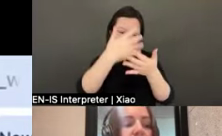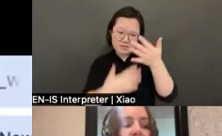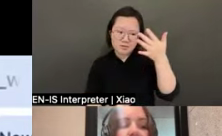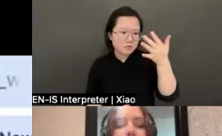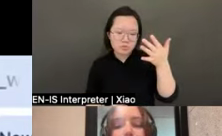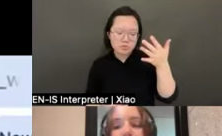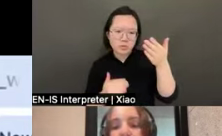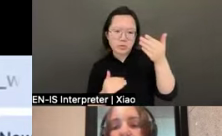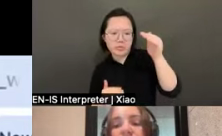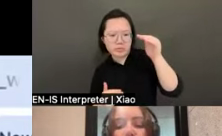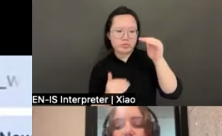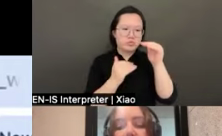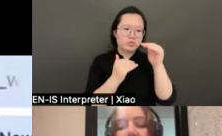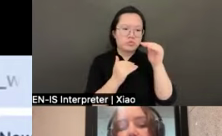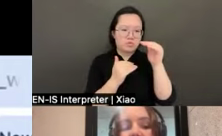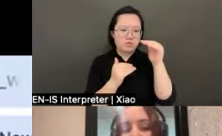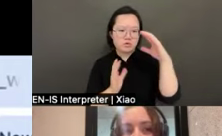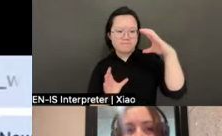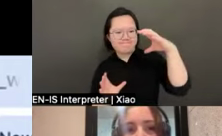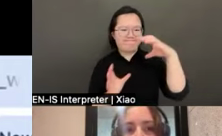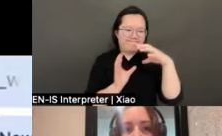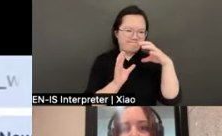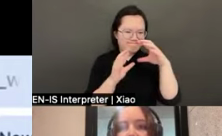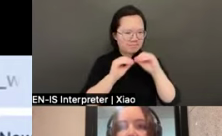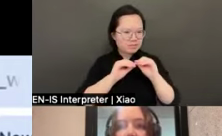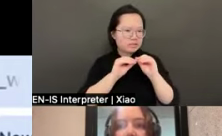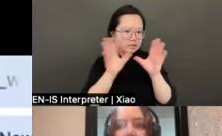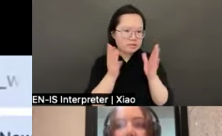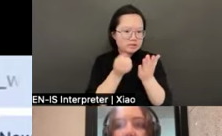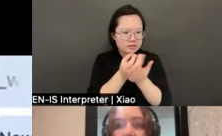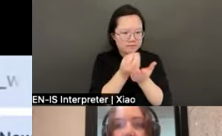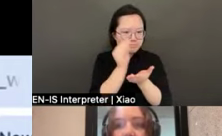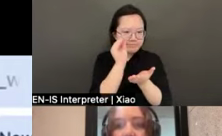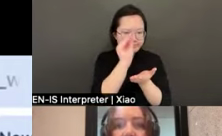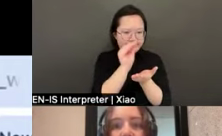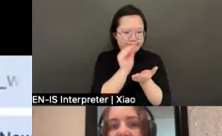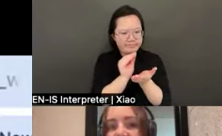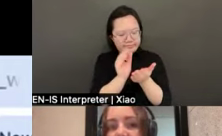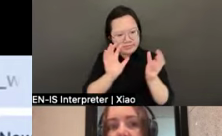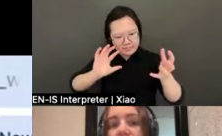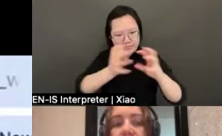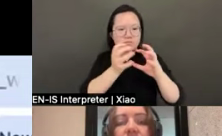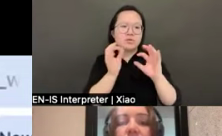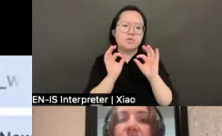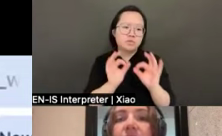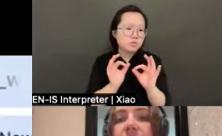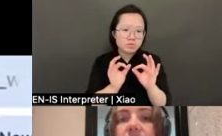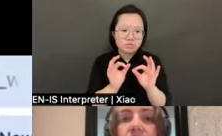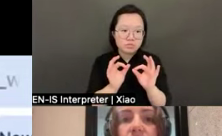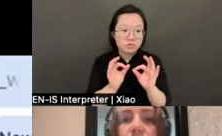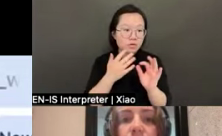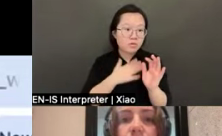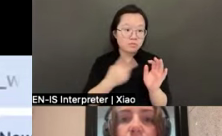point, so to be clear, basically, on what your project is about.